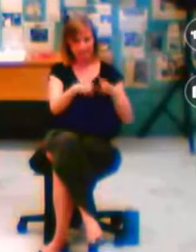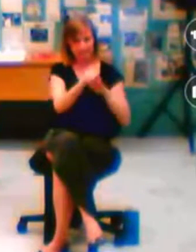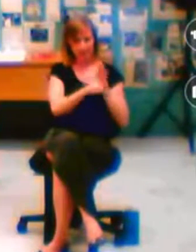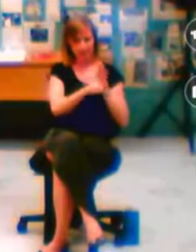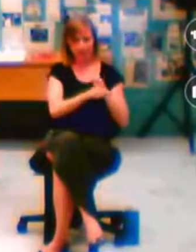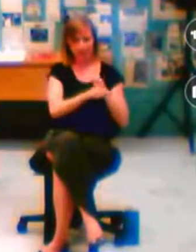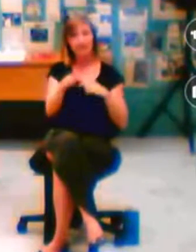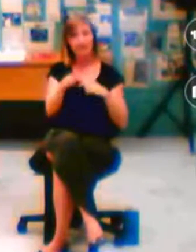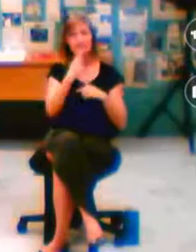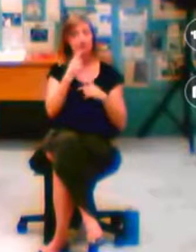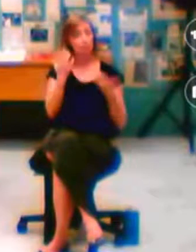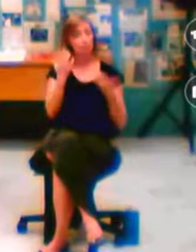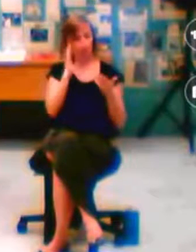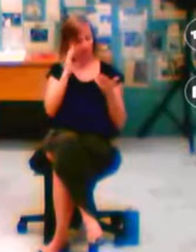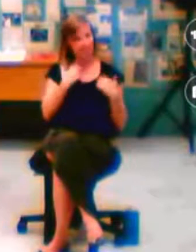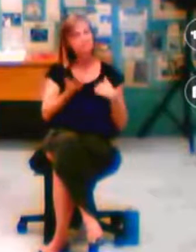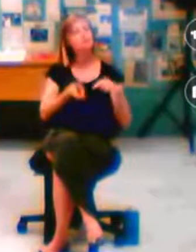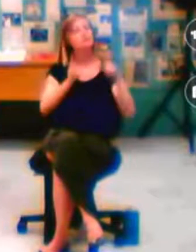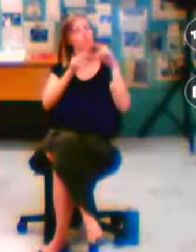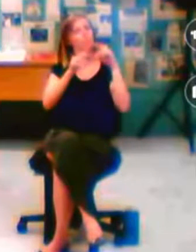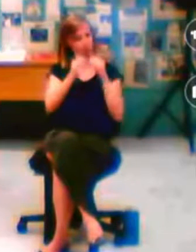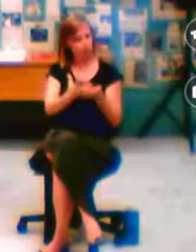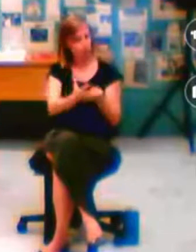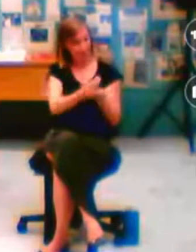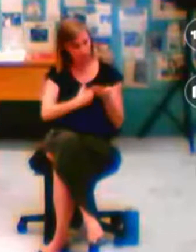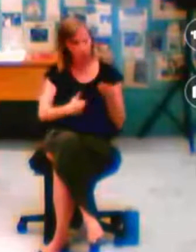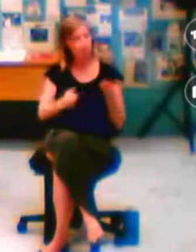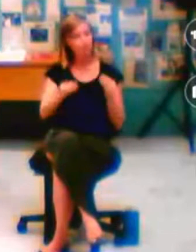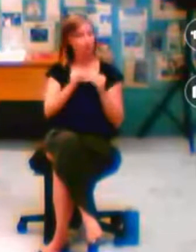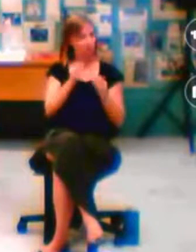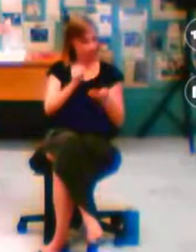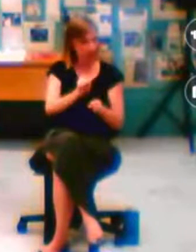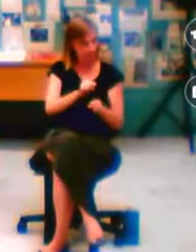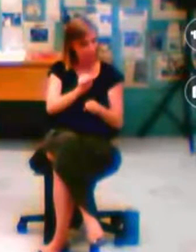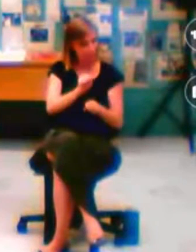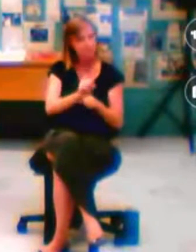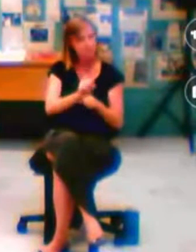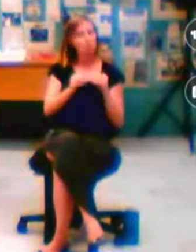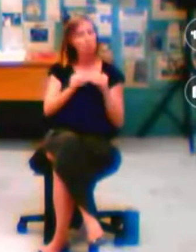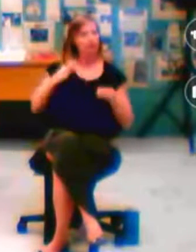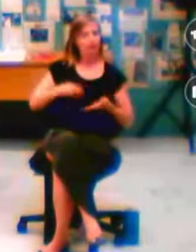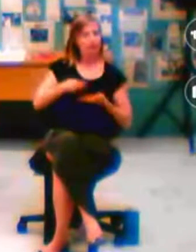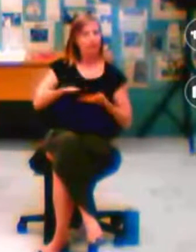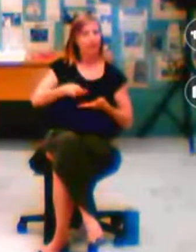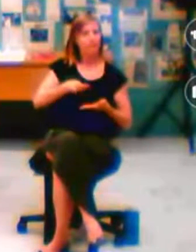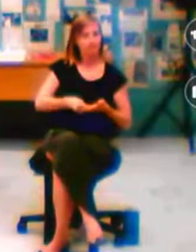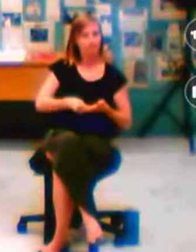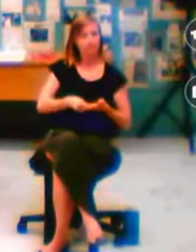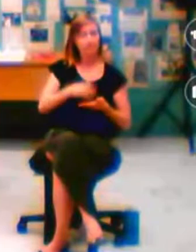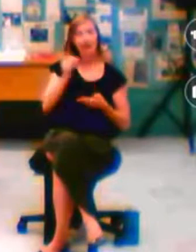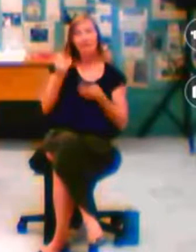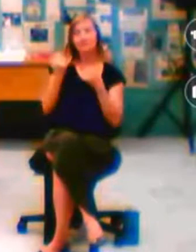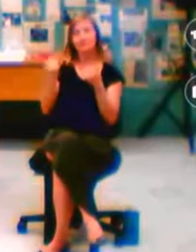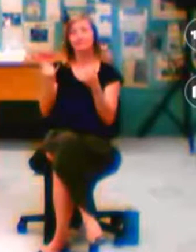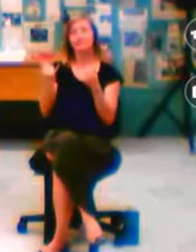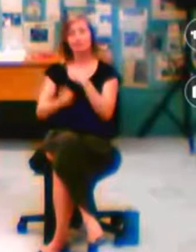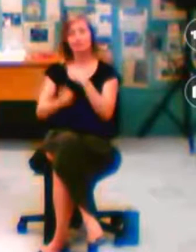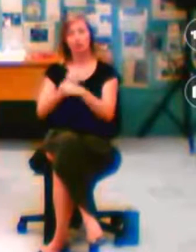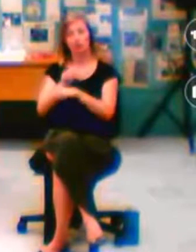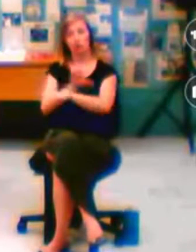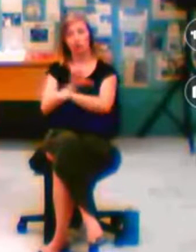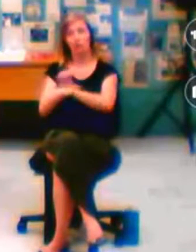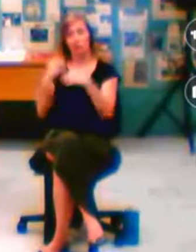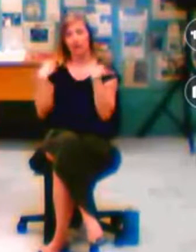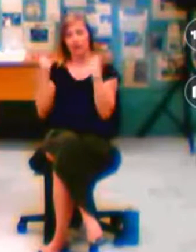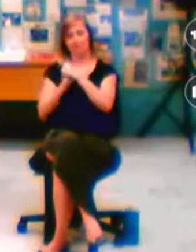as you know, when DU did the study to look at what would the economic impact be of Medicaid expansion on our state, the anticipation was that we